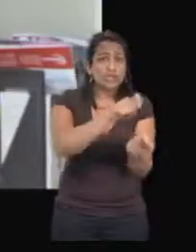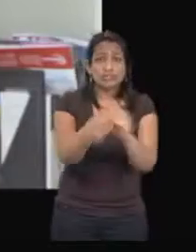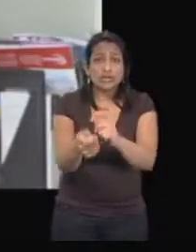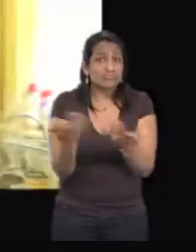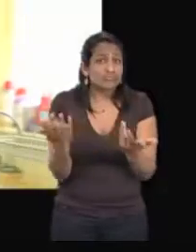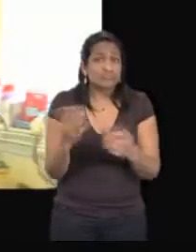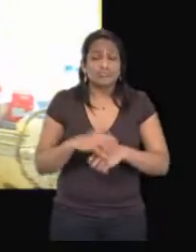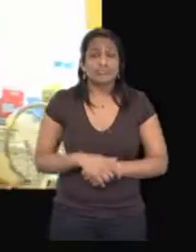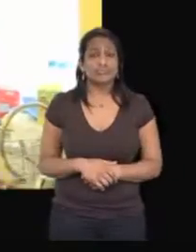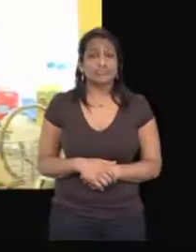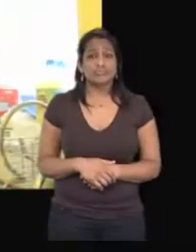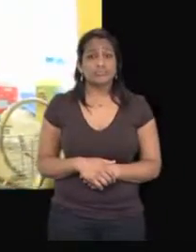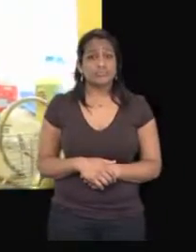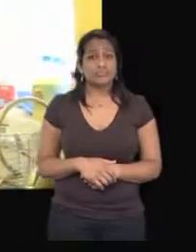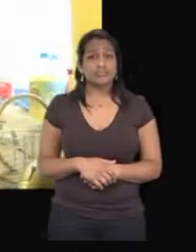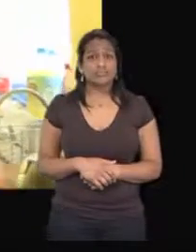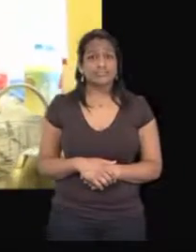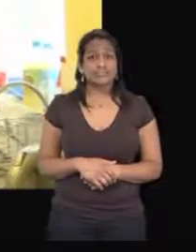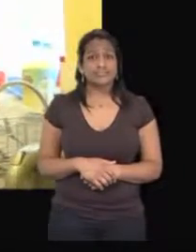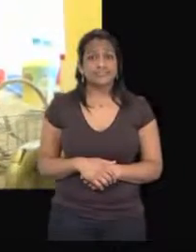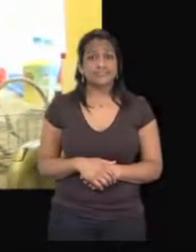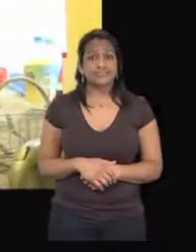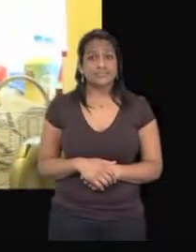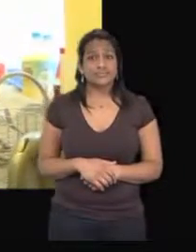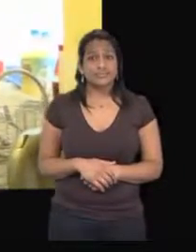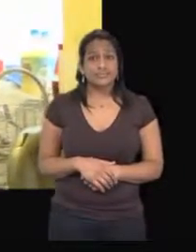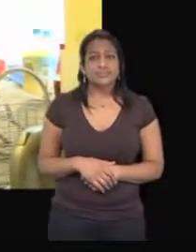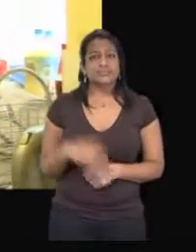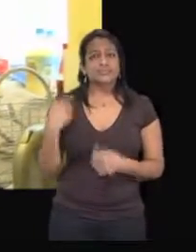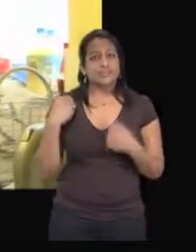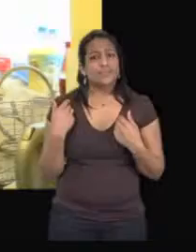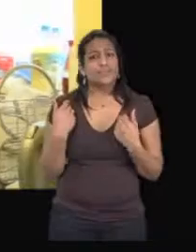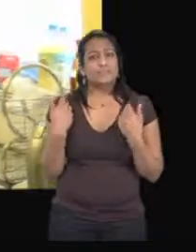change the support as and when.